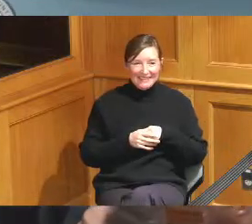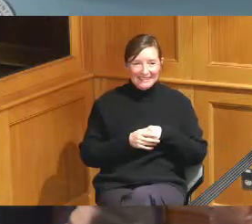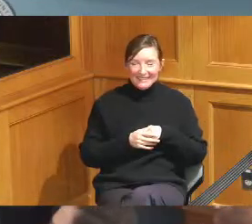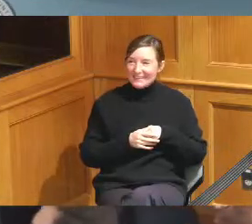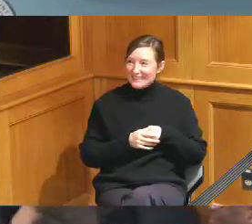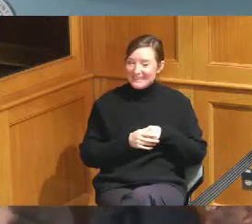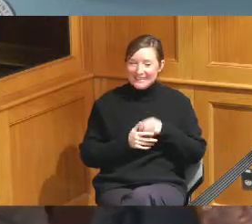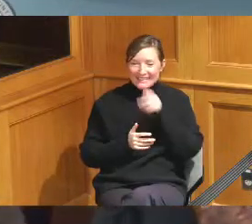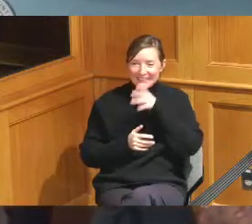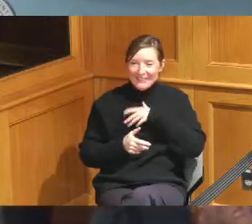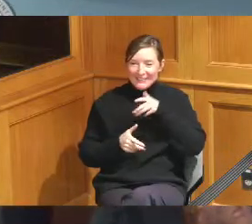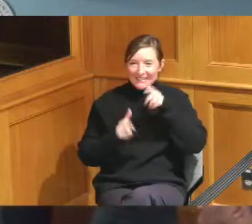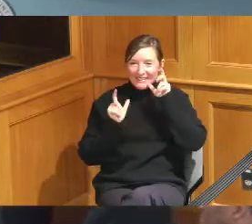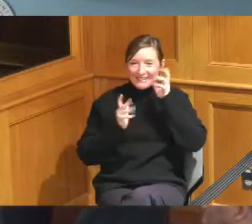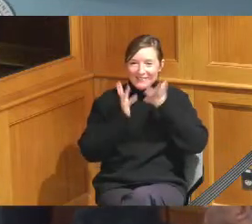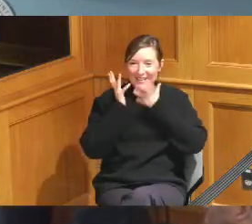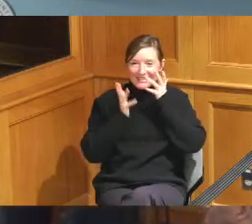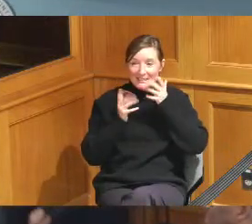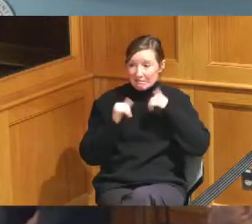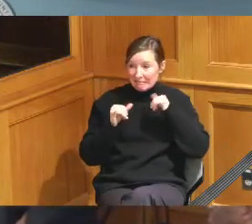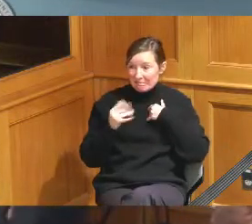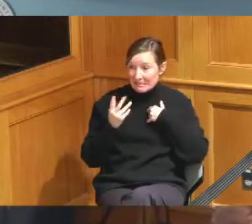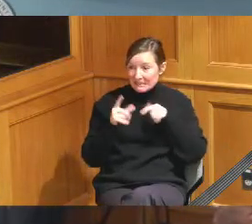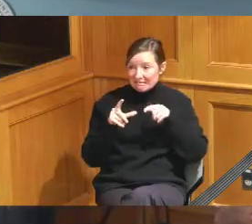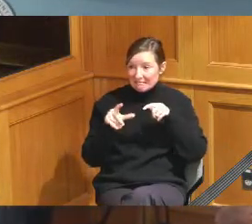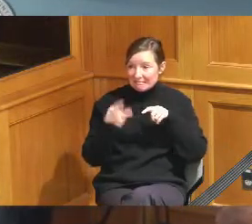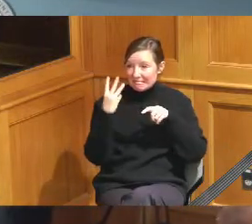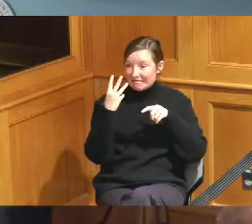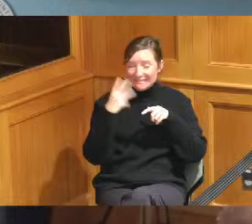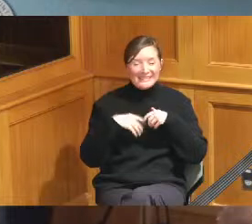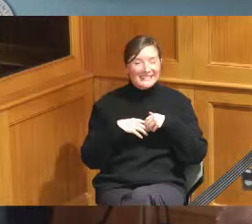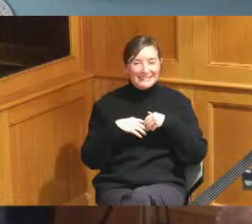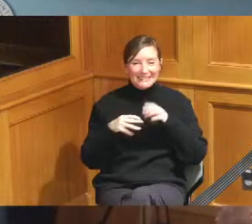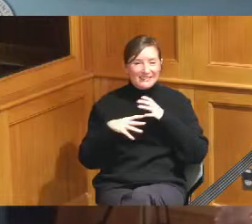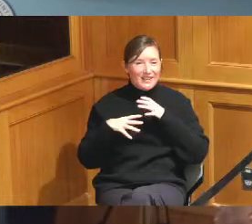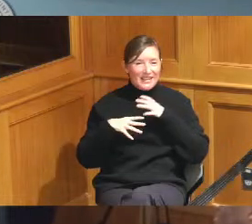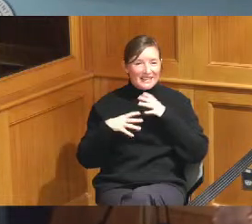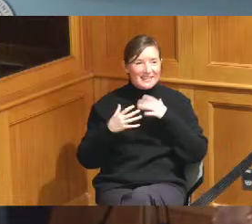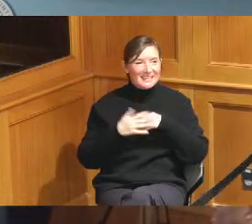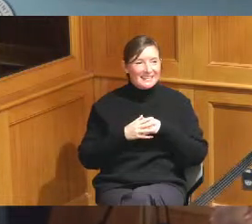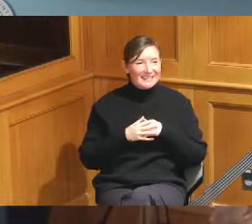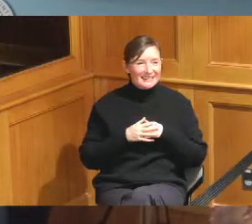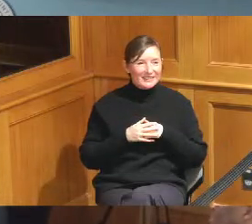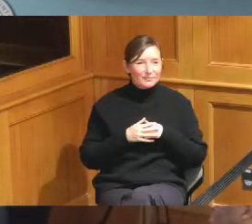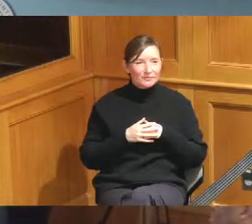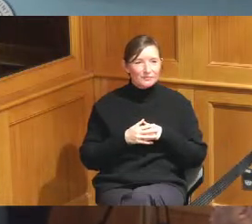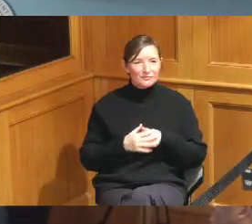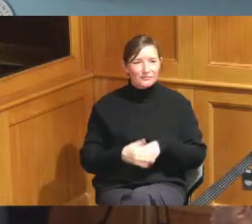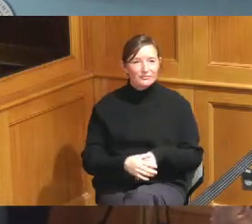Right there. Okay. Great, thank you. We got one more. We got one more.